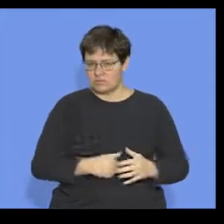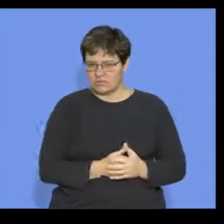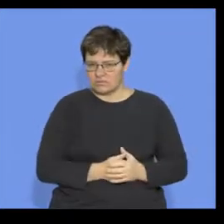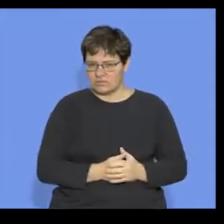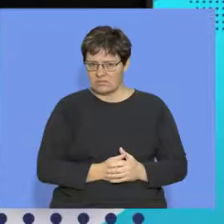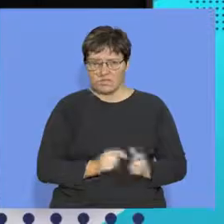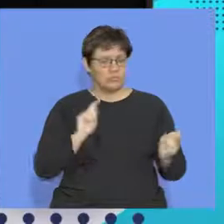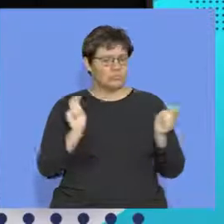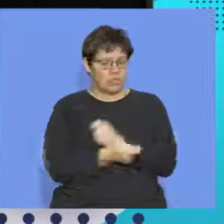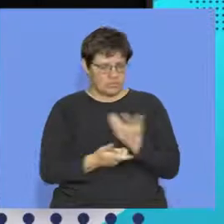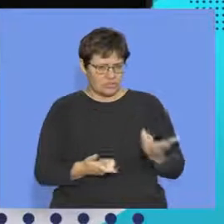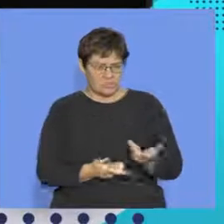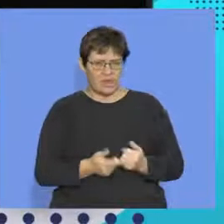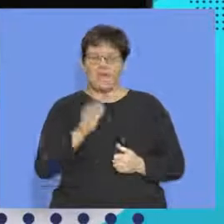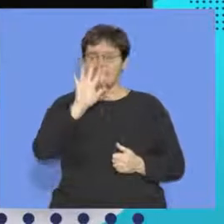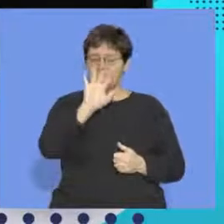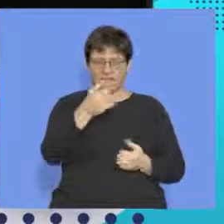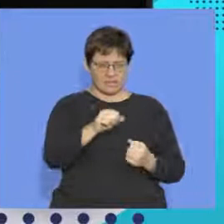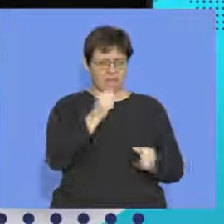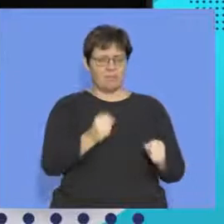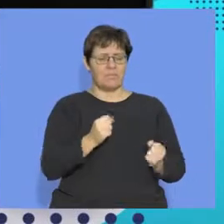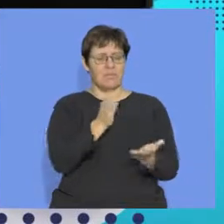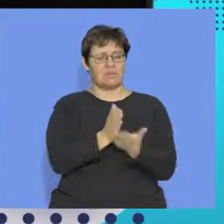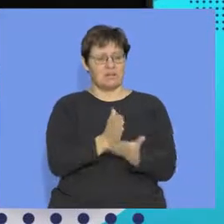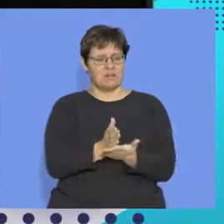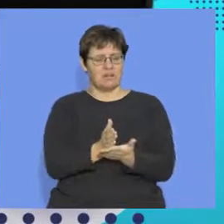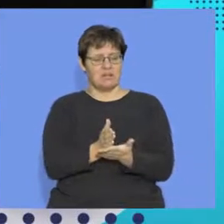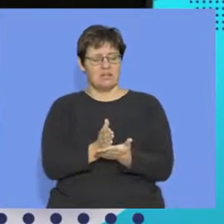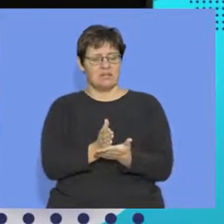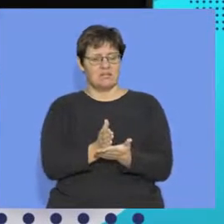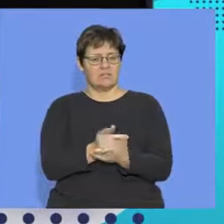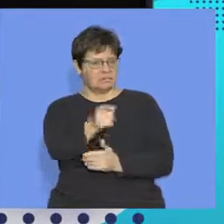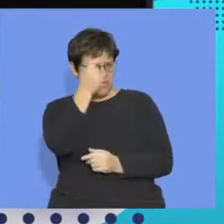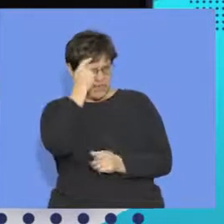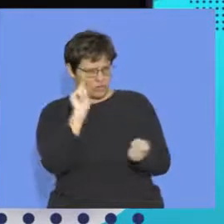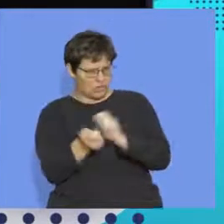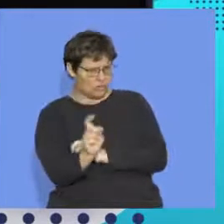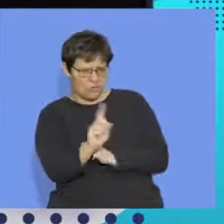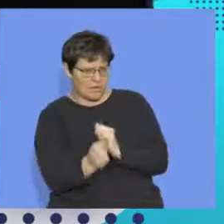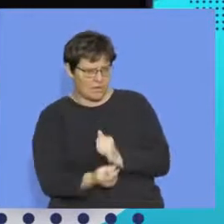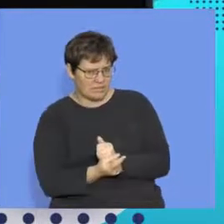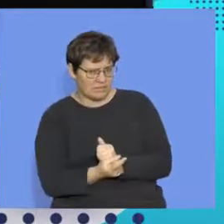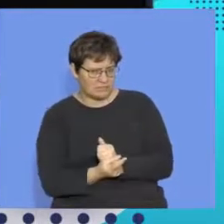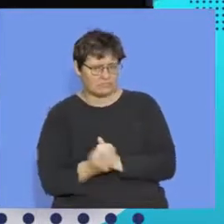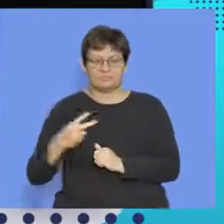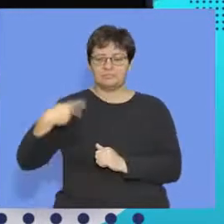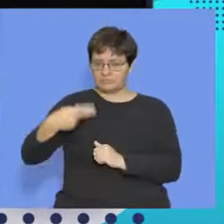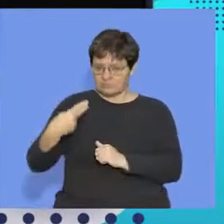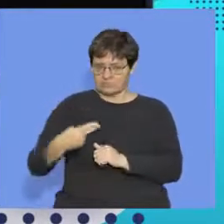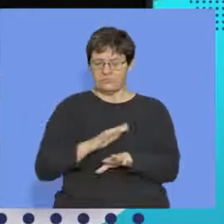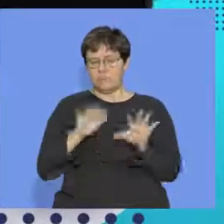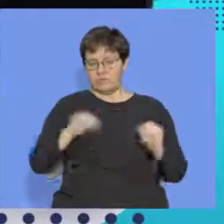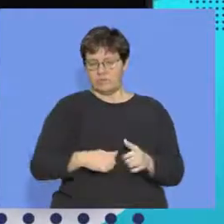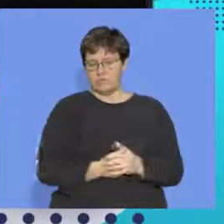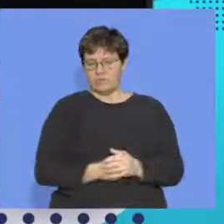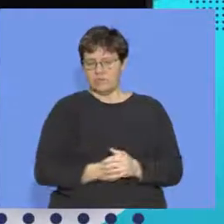allowed? What will change? 5 is still in the middle? What will change? What do you think? Because repetition was not